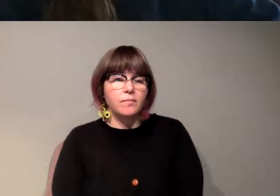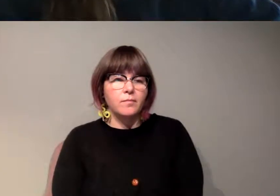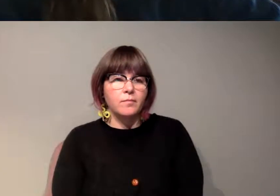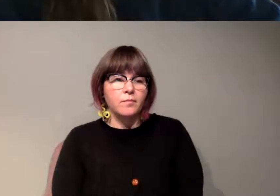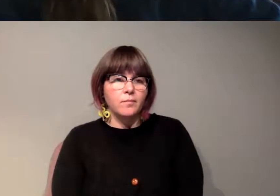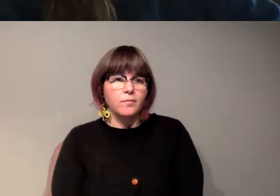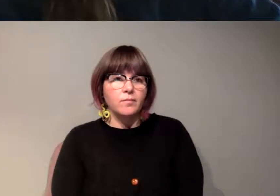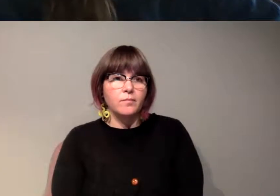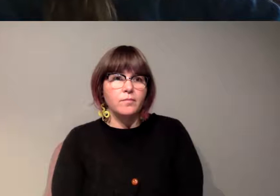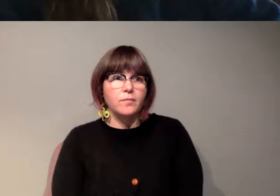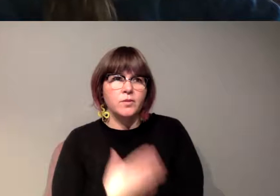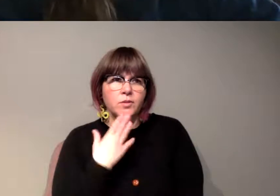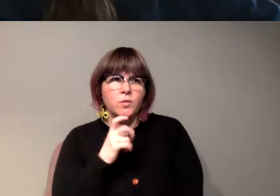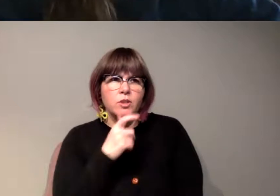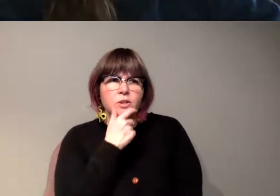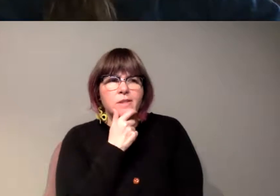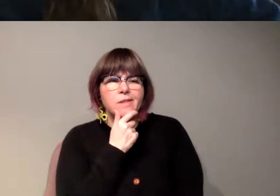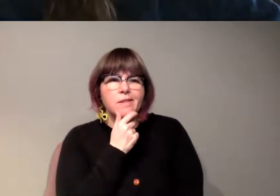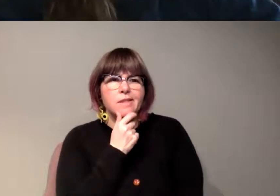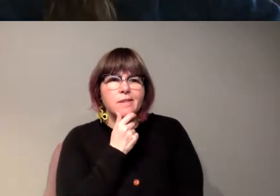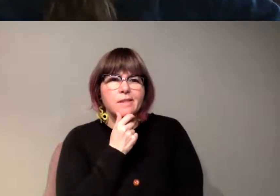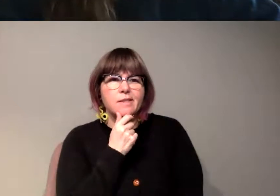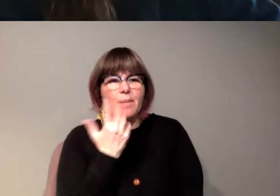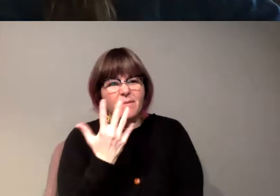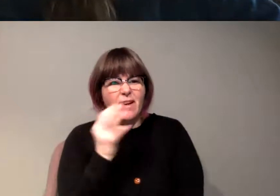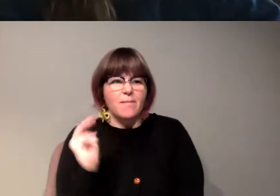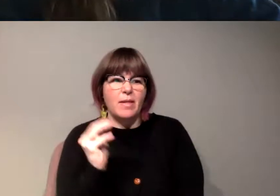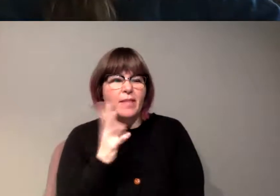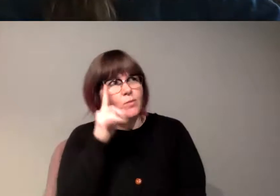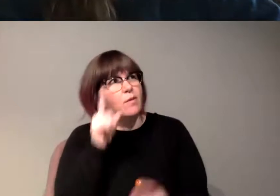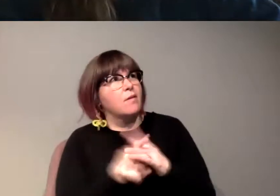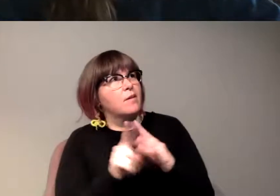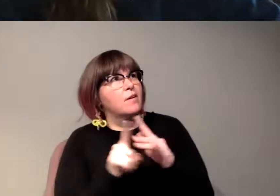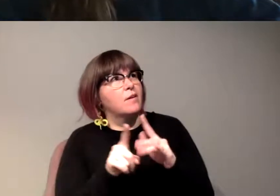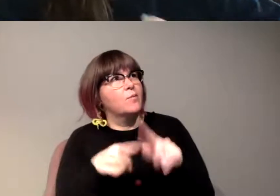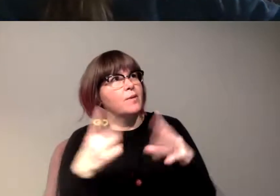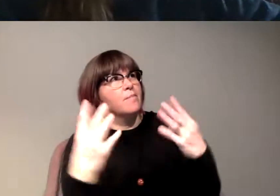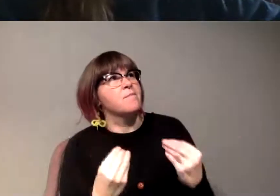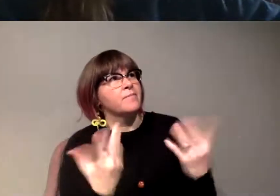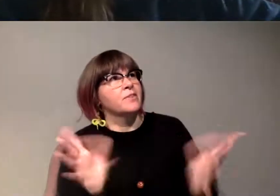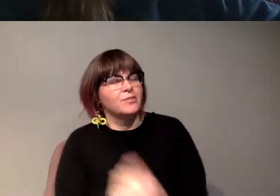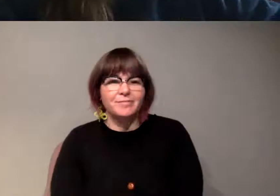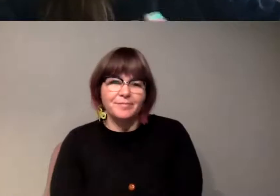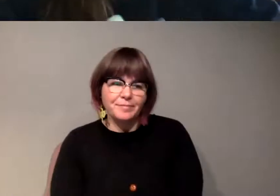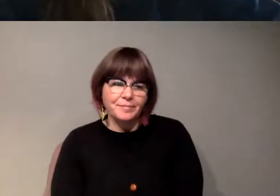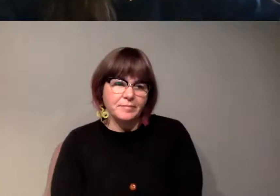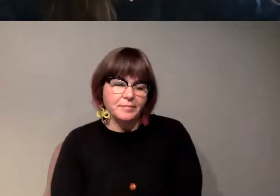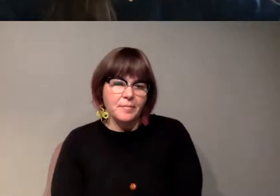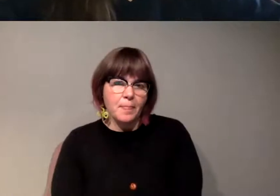Oh, good question. Probably 5 million things that I'll think of after we end up here.